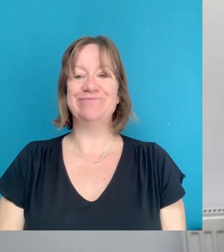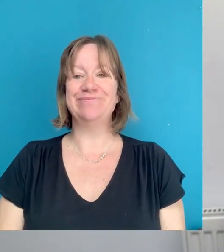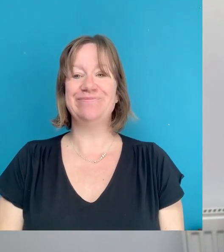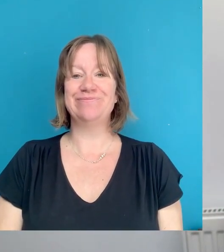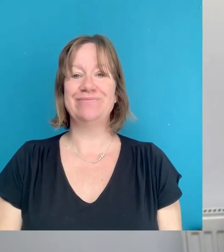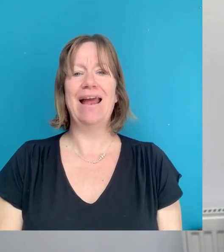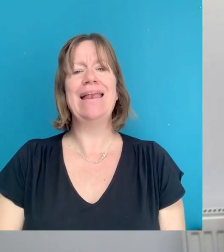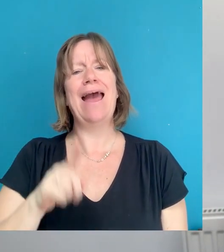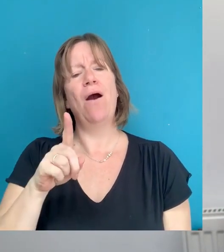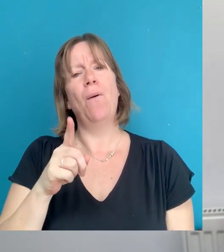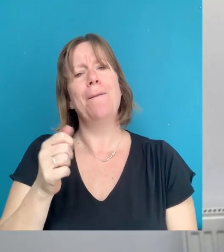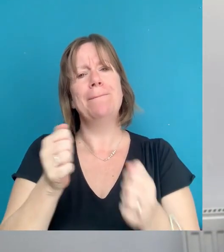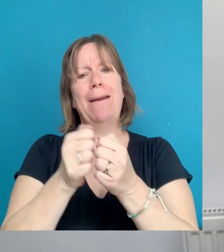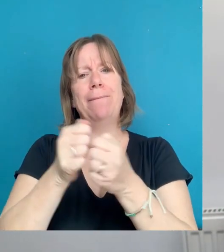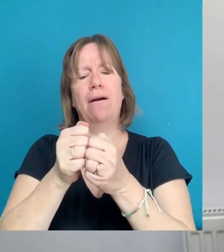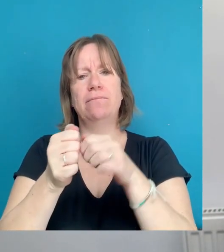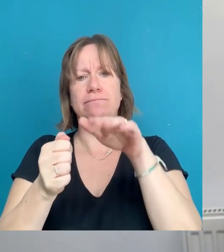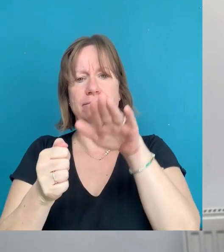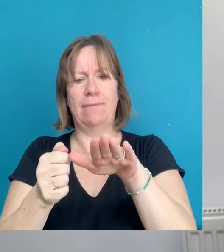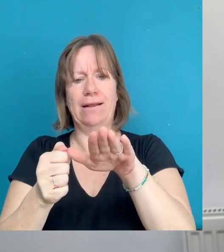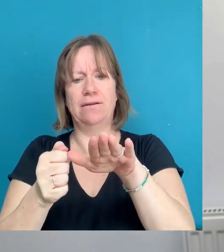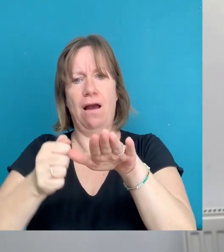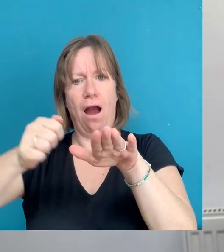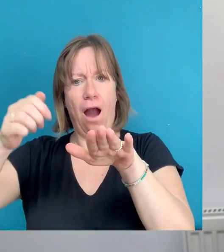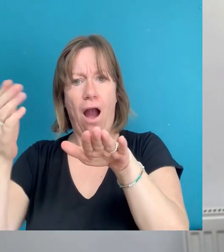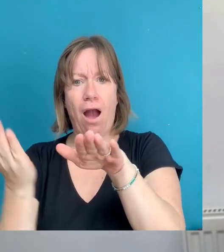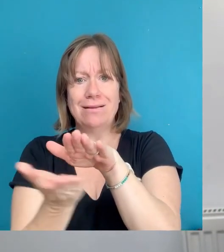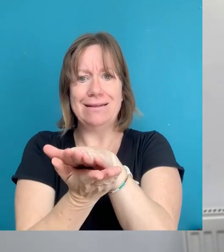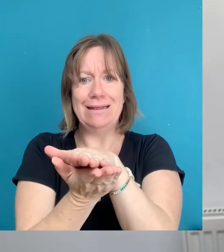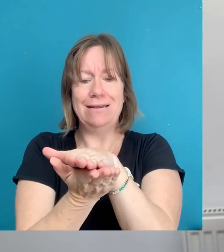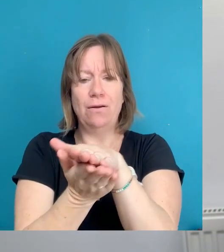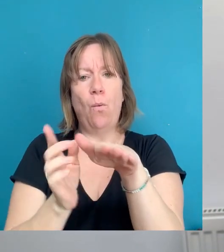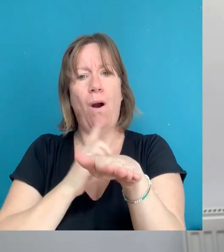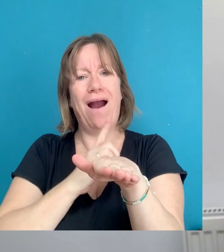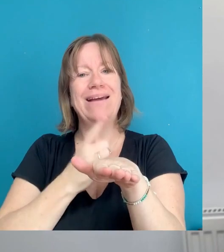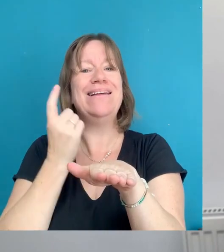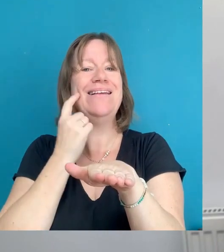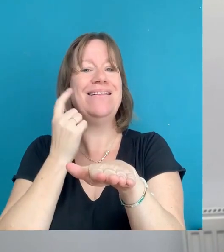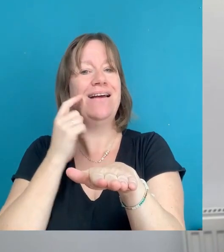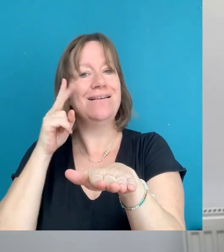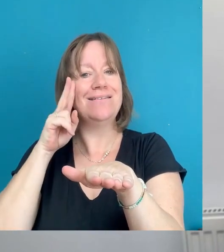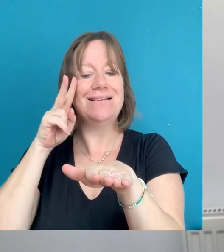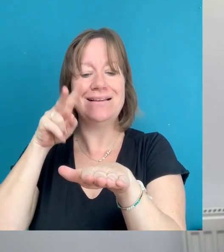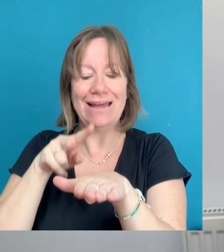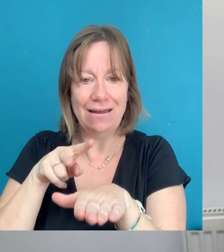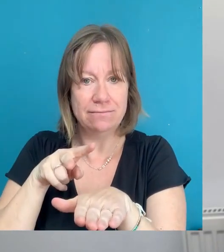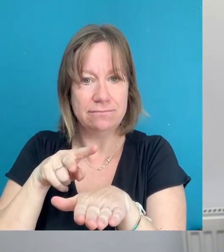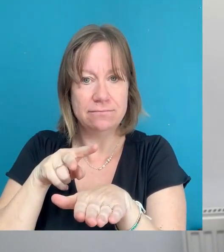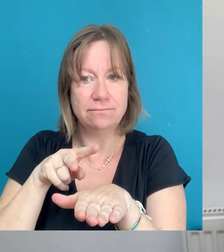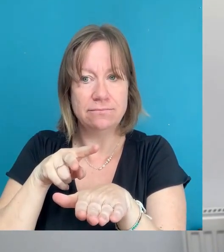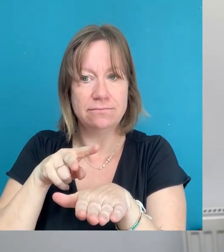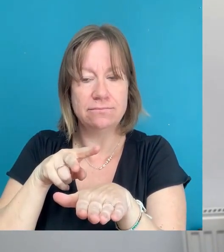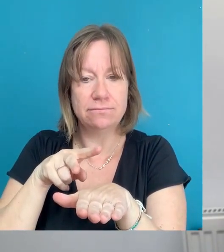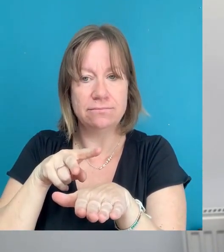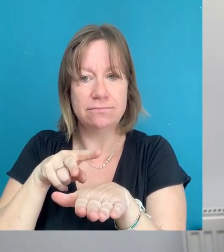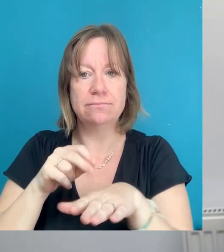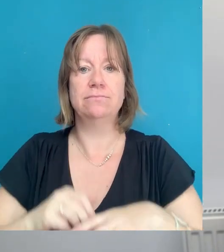your smaller inking plate. Now I have to put paper underneath because it enables me to see